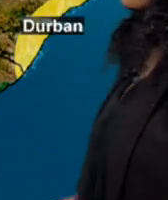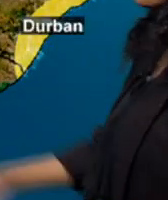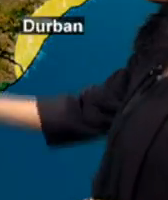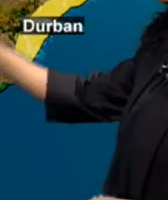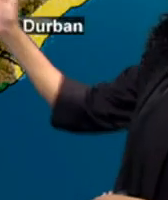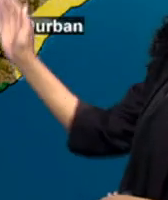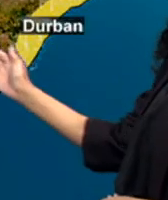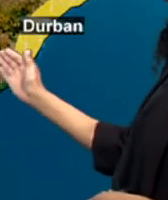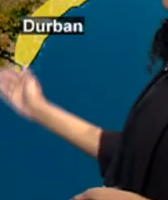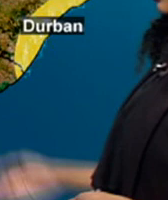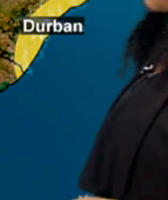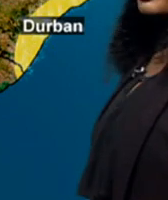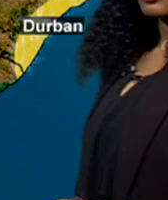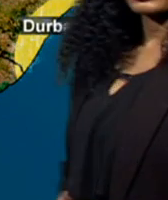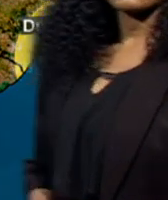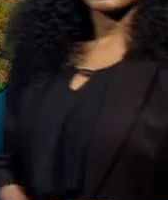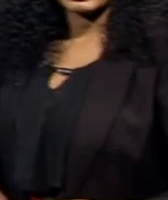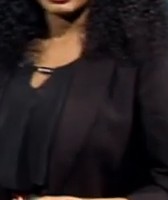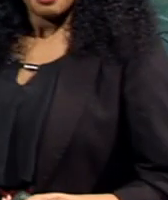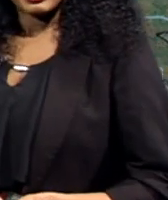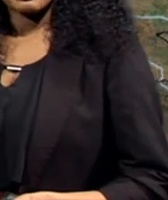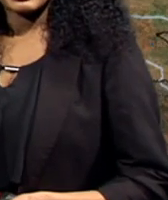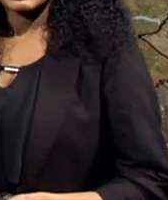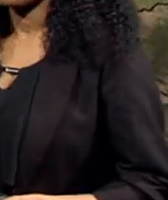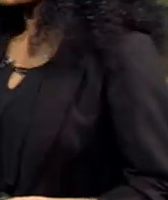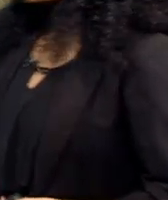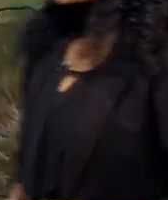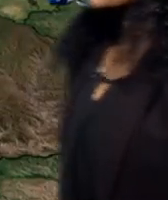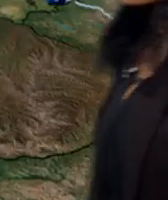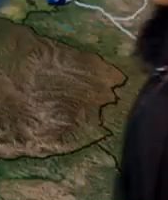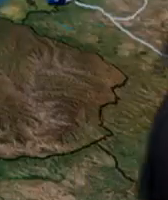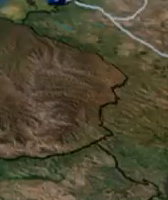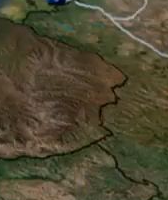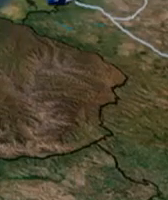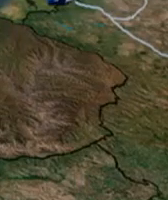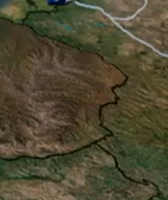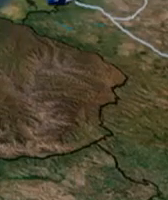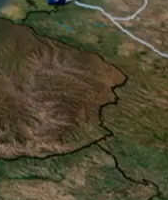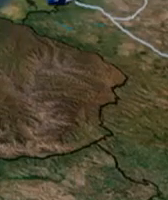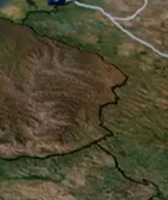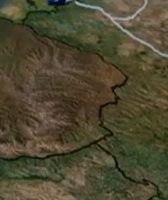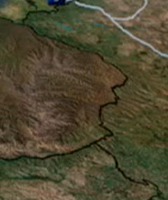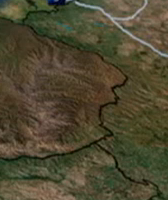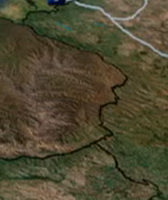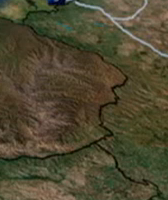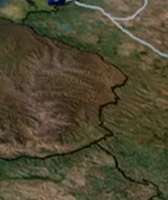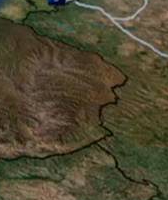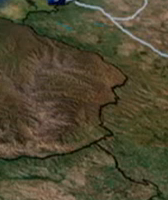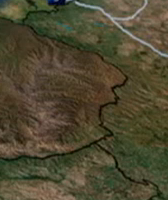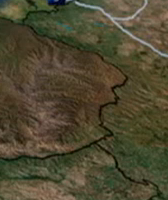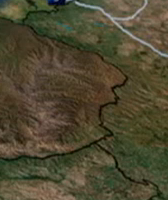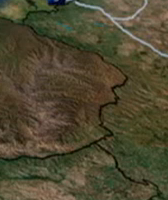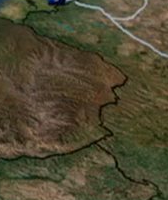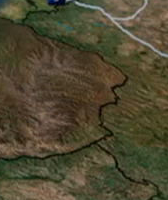matla di na le gone go tswelela gape mo karolong ya KwaZulu-Natal mme re bele di-temperature tsa rona Free State e lebega e tla nna le masarasarana a